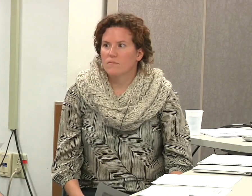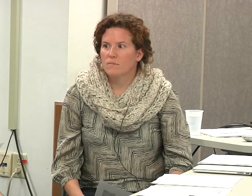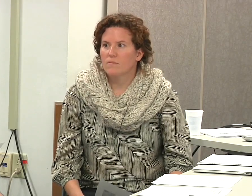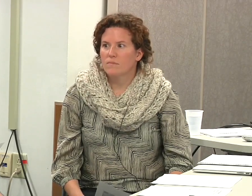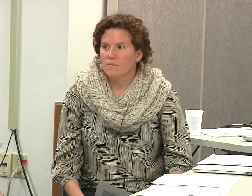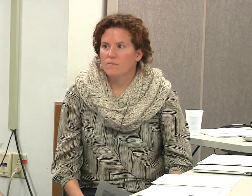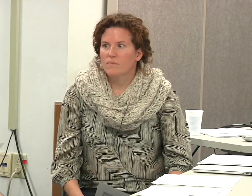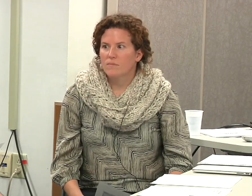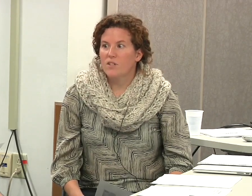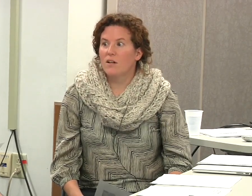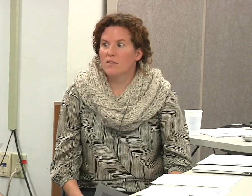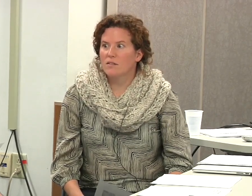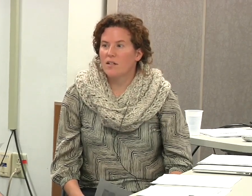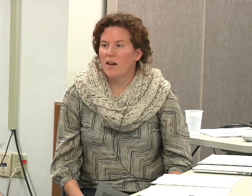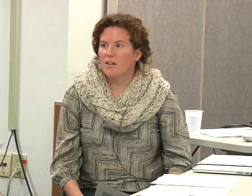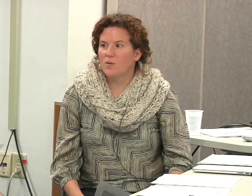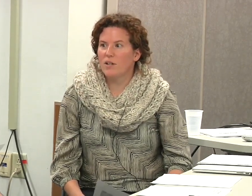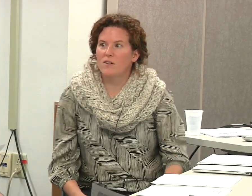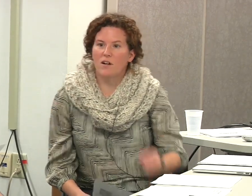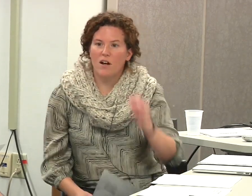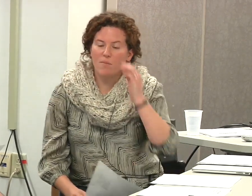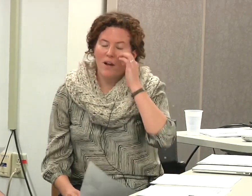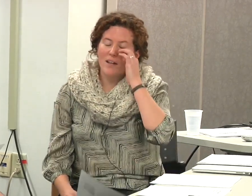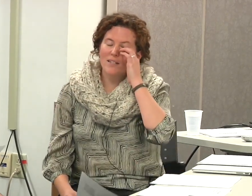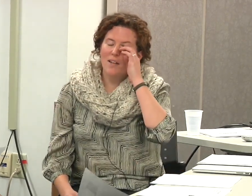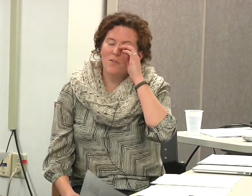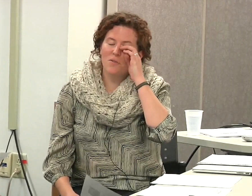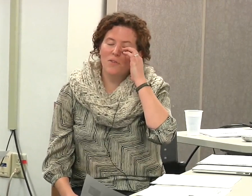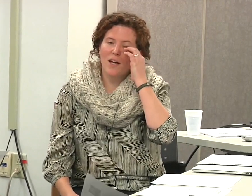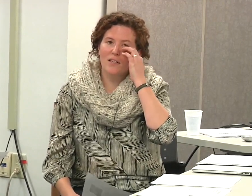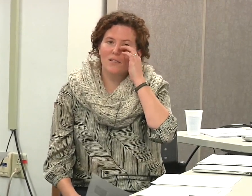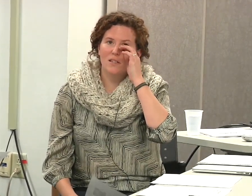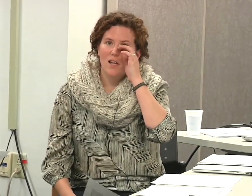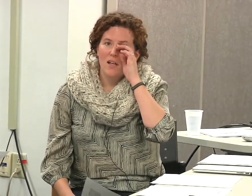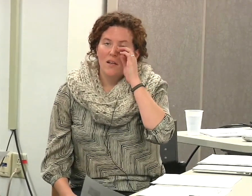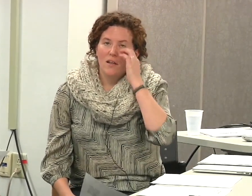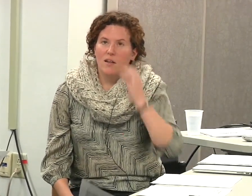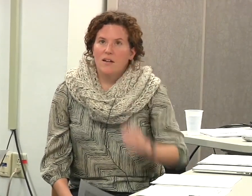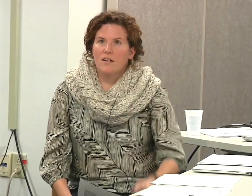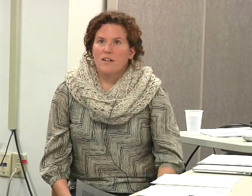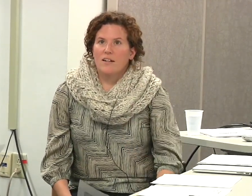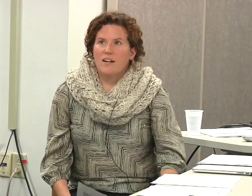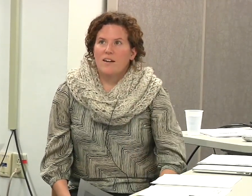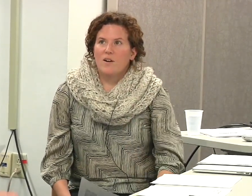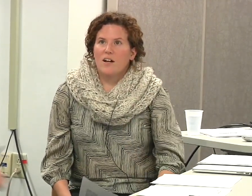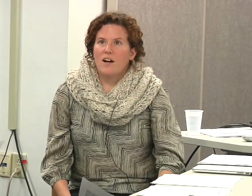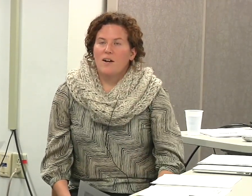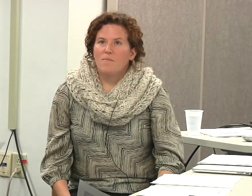terms of developing. Yes, yeah. So I can tell you that